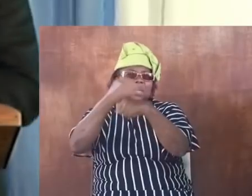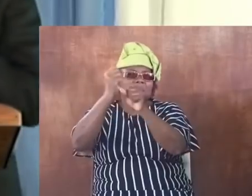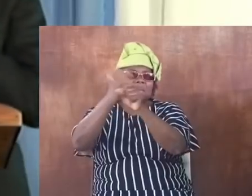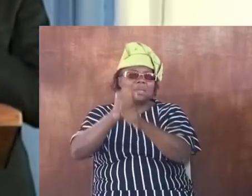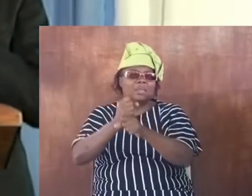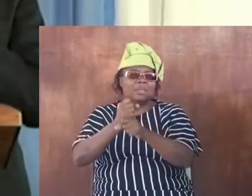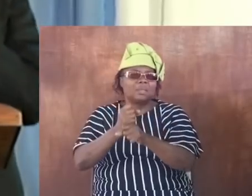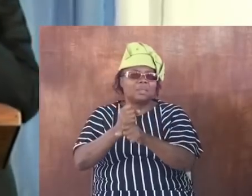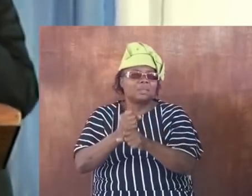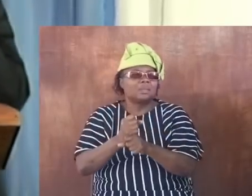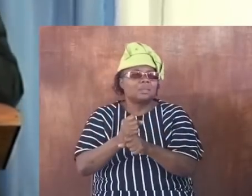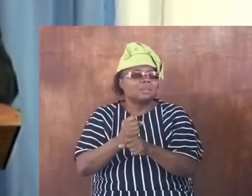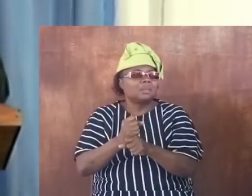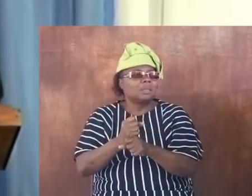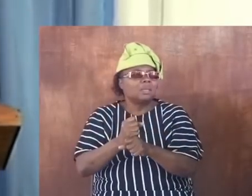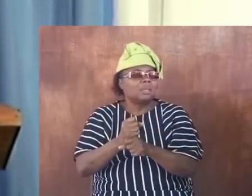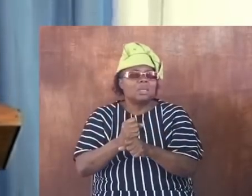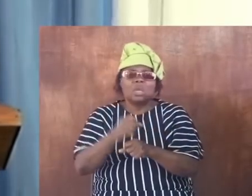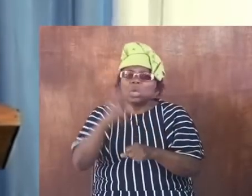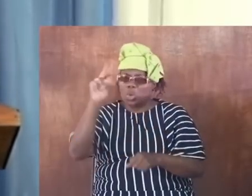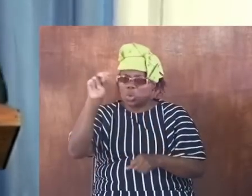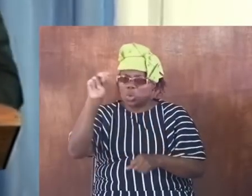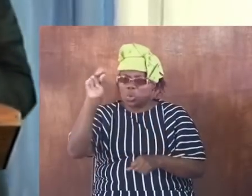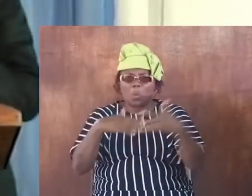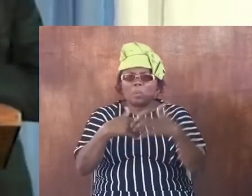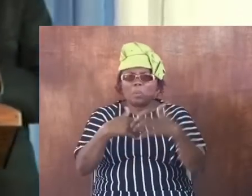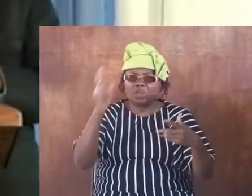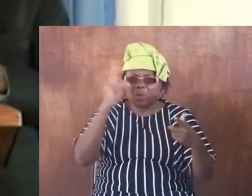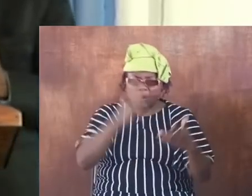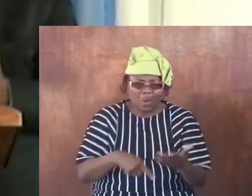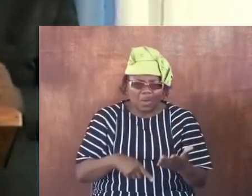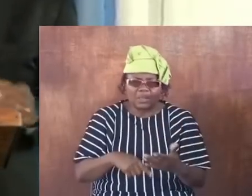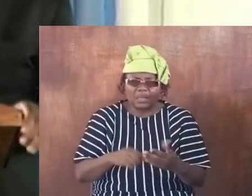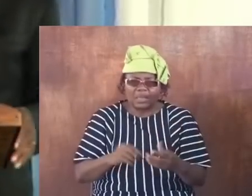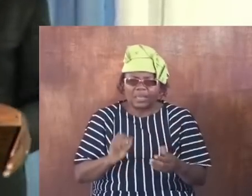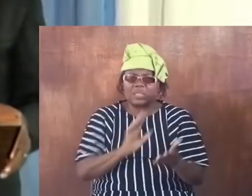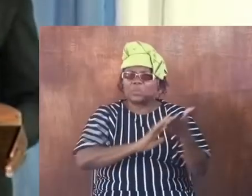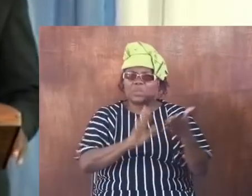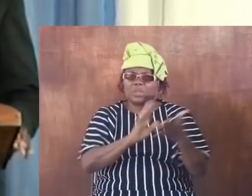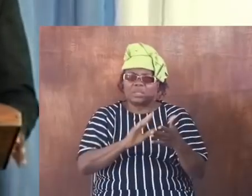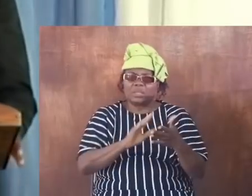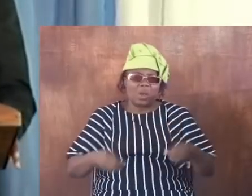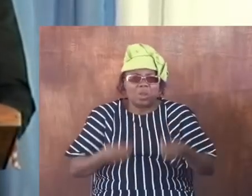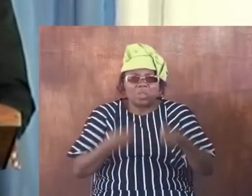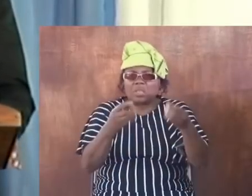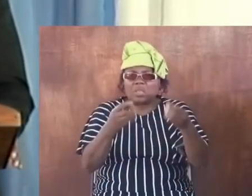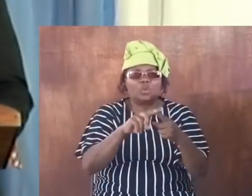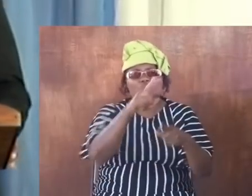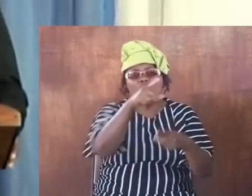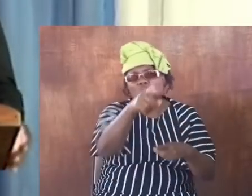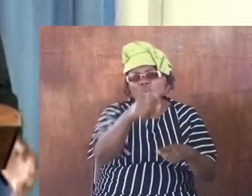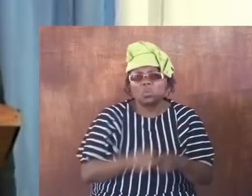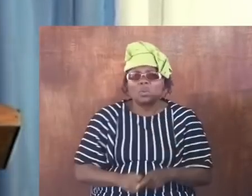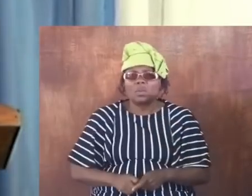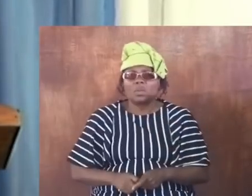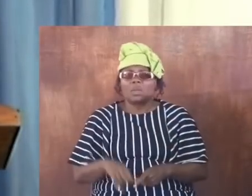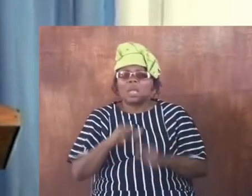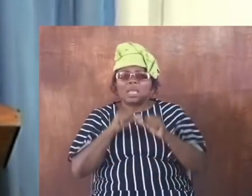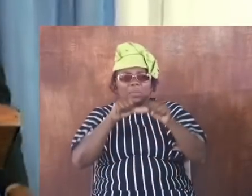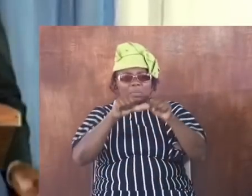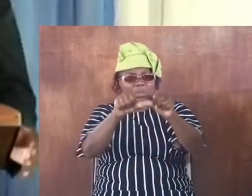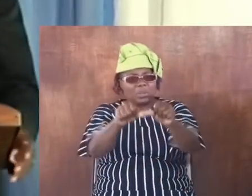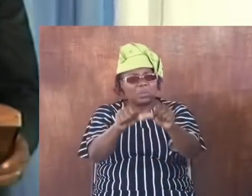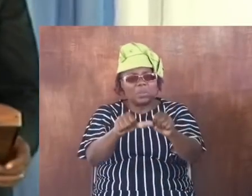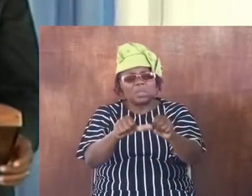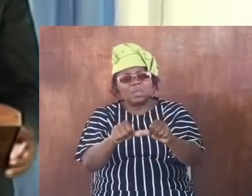I can tell you, it don't matter what is presented to us. One writer says, I am persuaded that